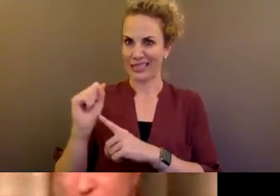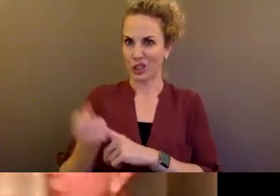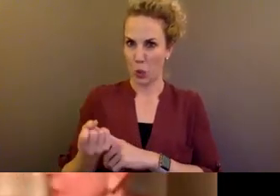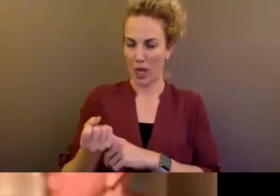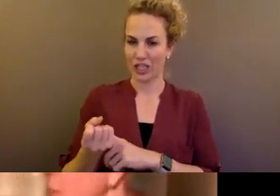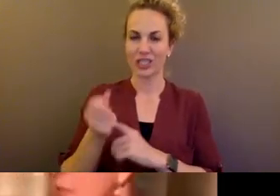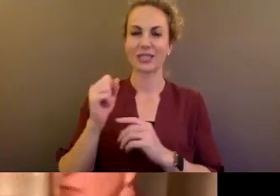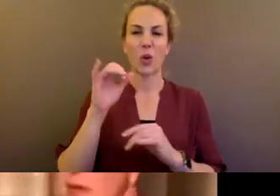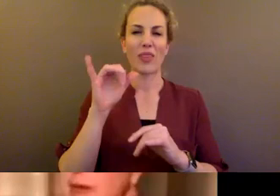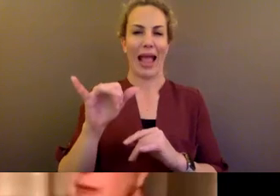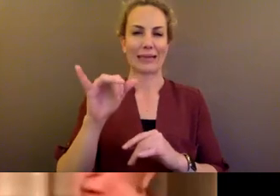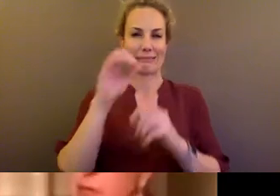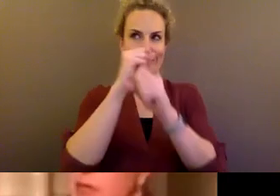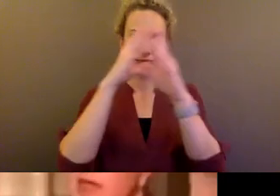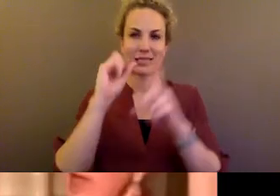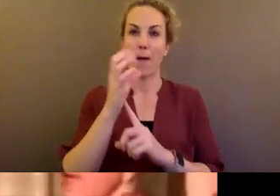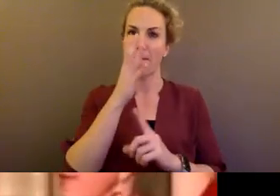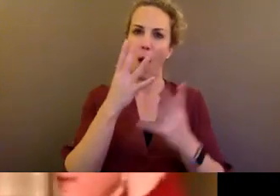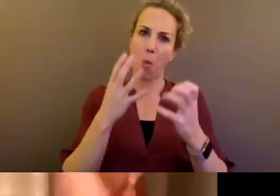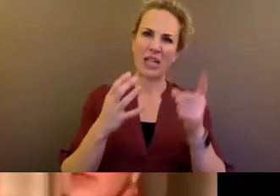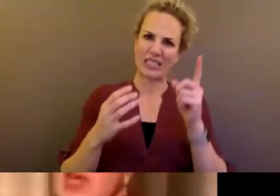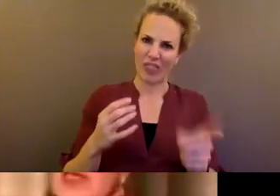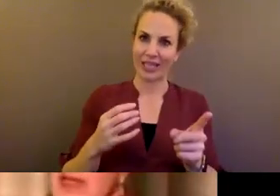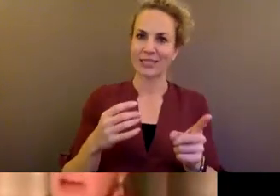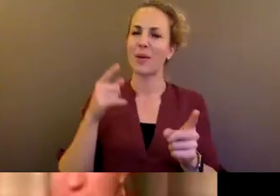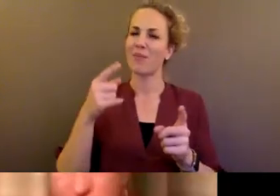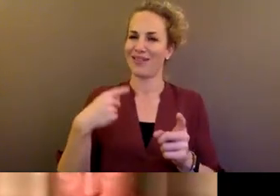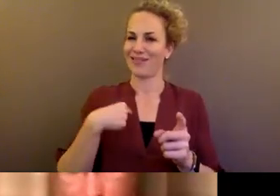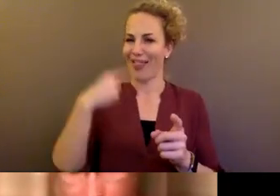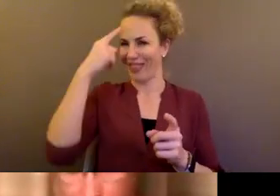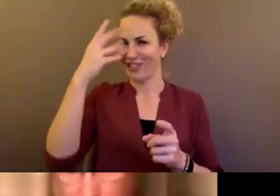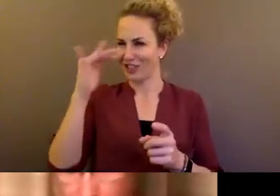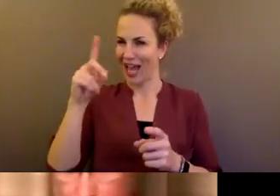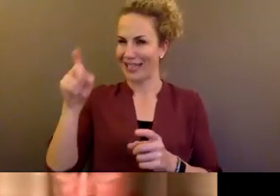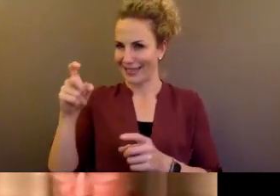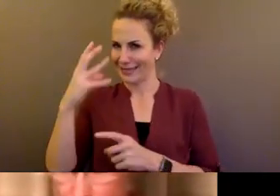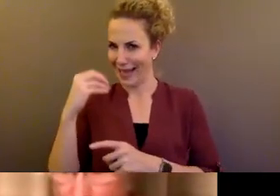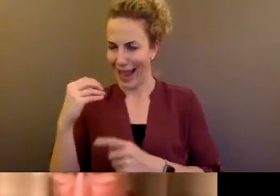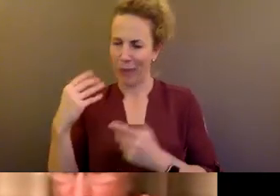So that's the situation. The mom wants one thing, you think the child needs something else.